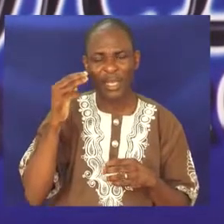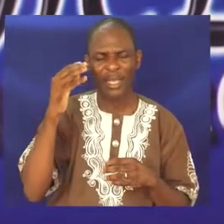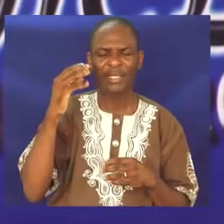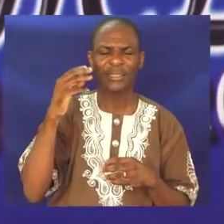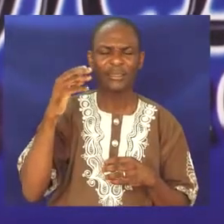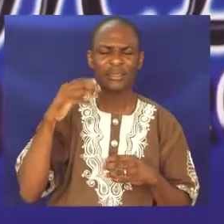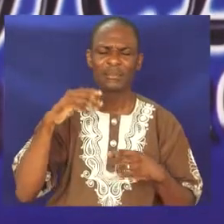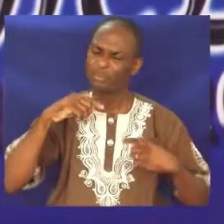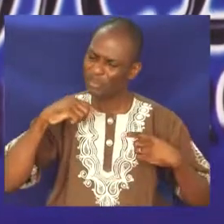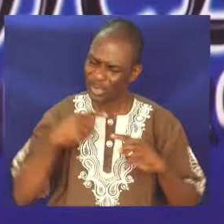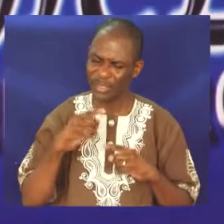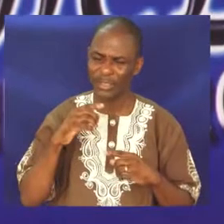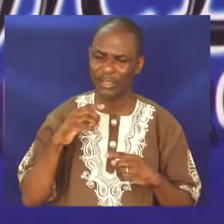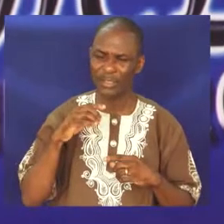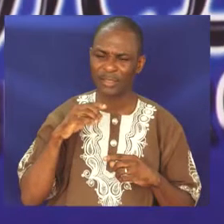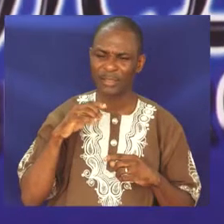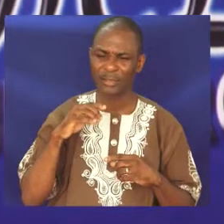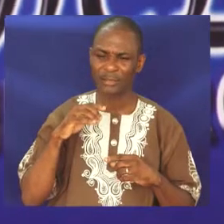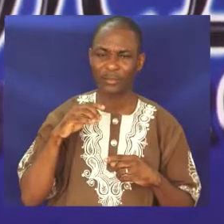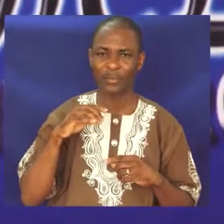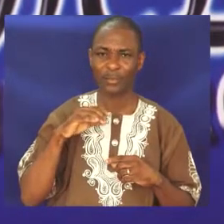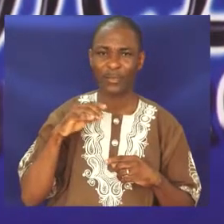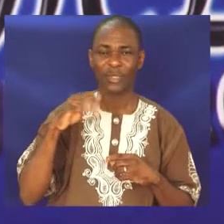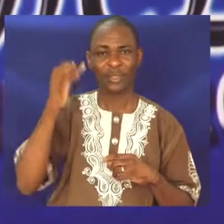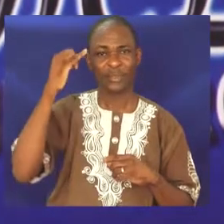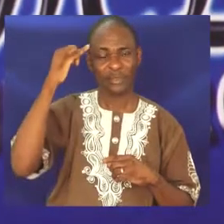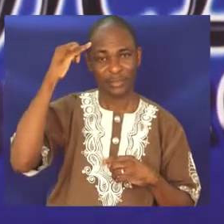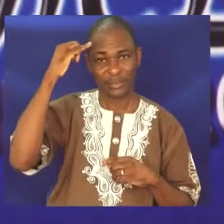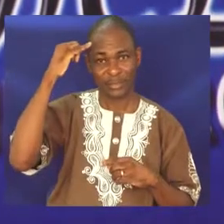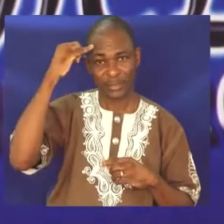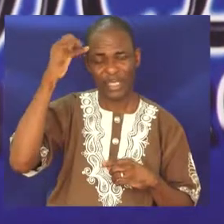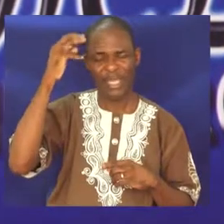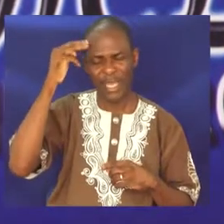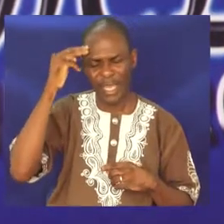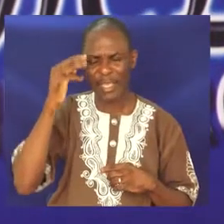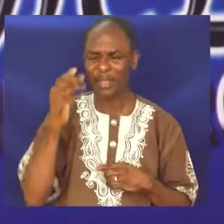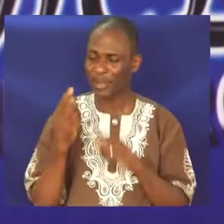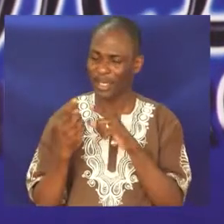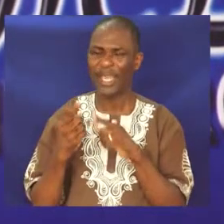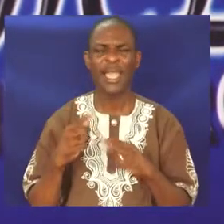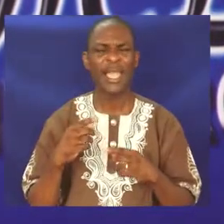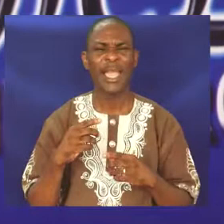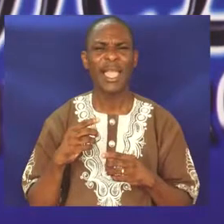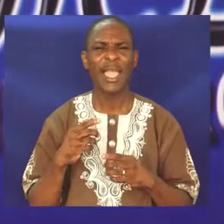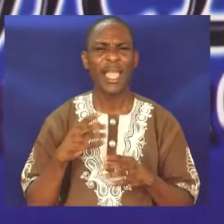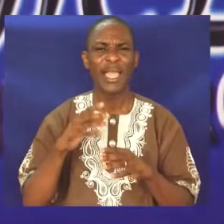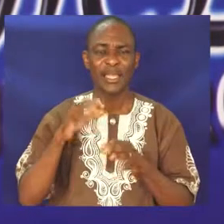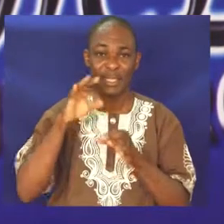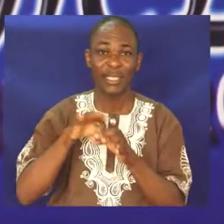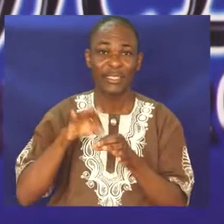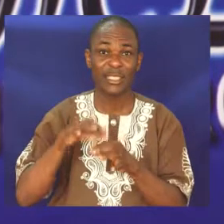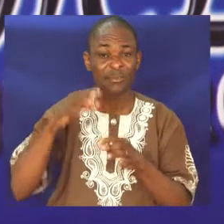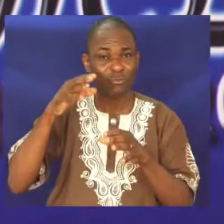no se esase wo san anya abai na oto ane dwuma di a na adwene mu no ene na ban adwene mu no aya adwuma pa